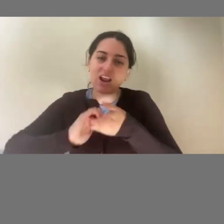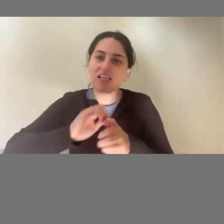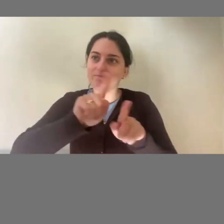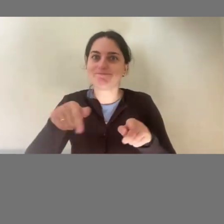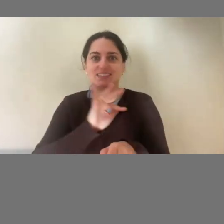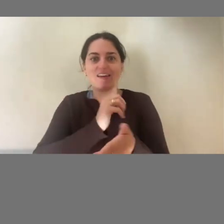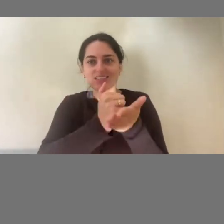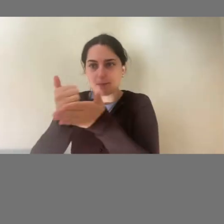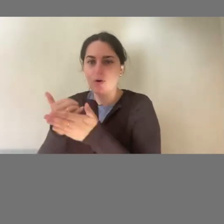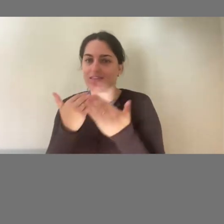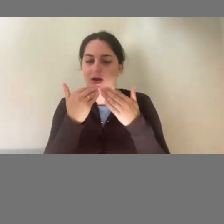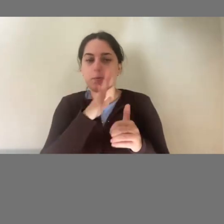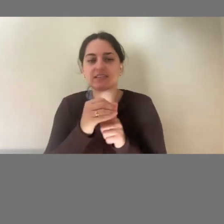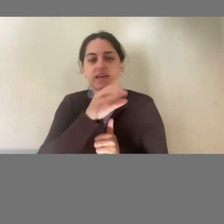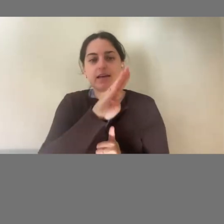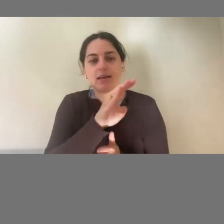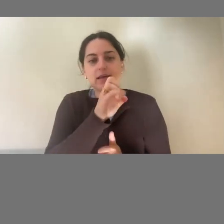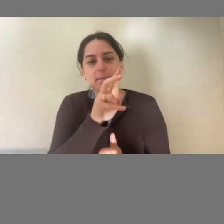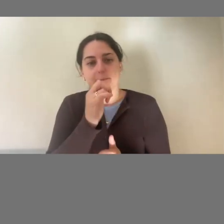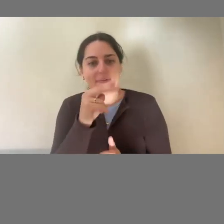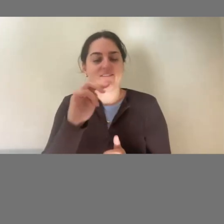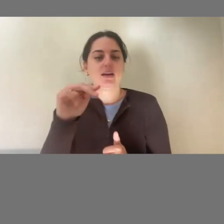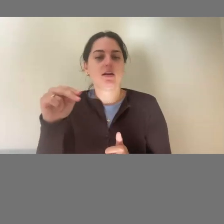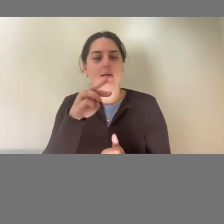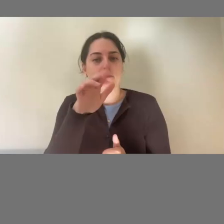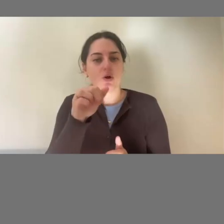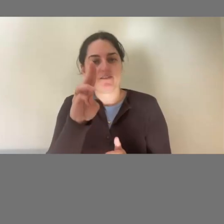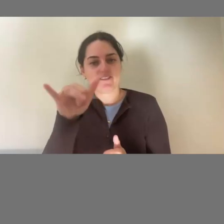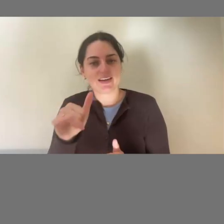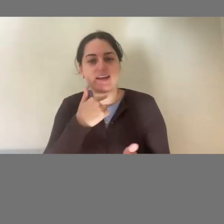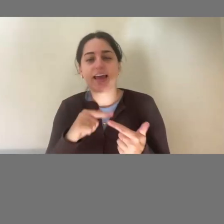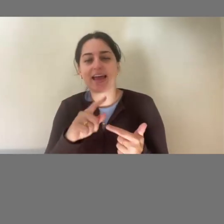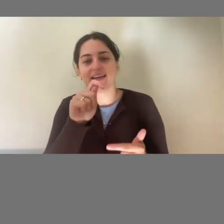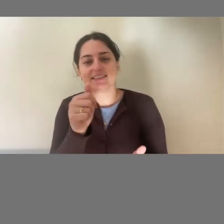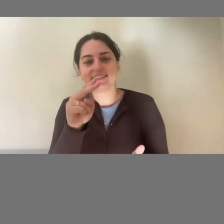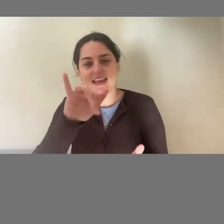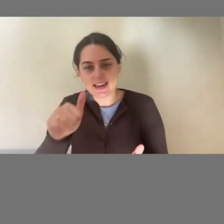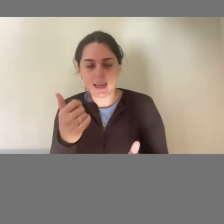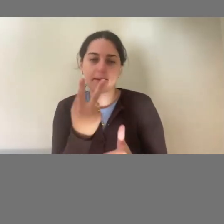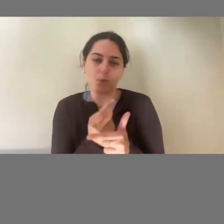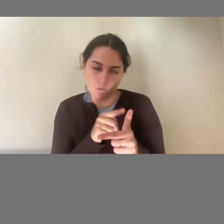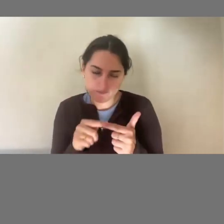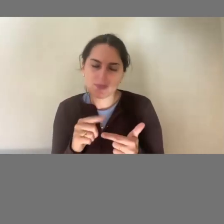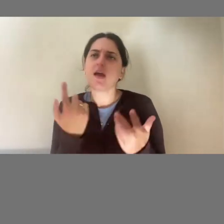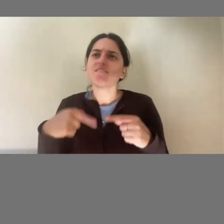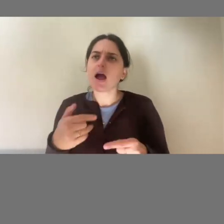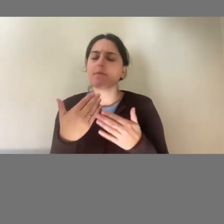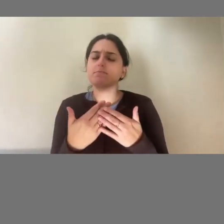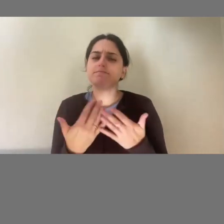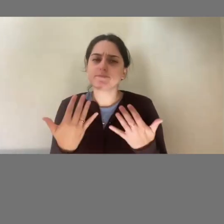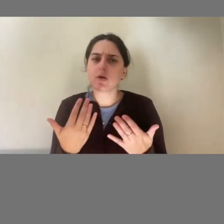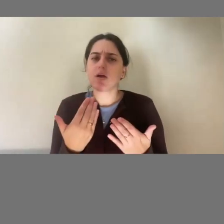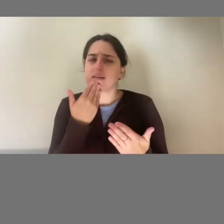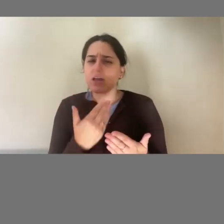support, particularly Bevan Murphy and Tanya Hosanian. Finally, I'd like to acknowledge a former member of